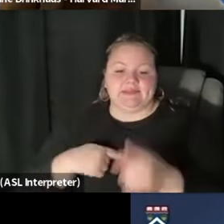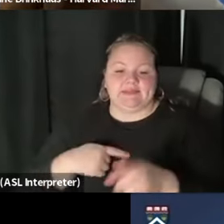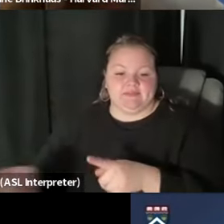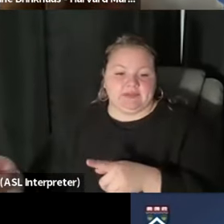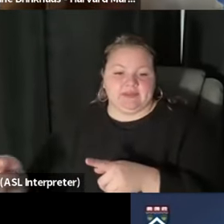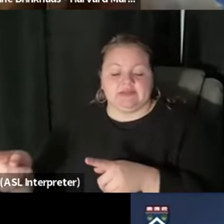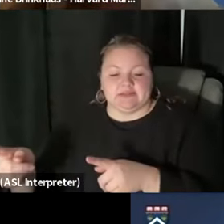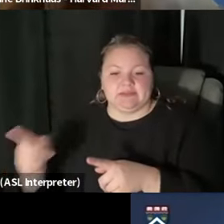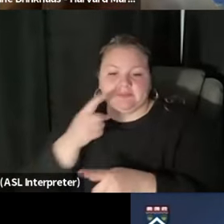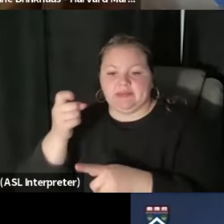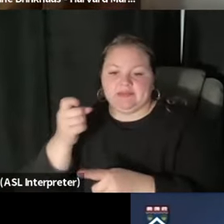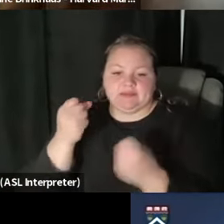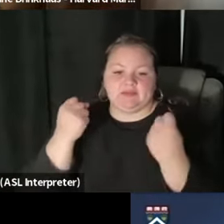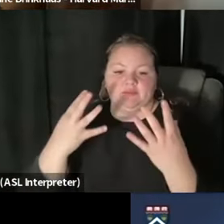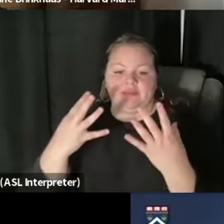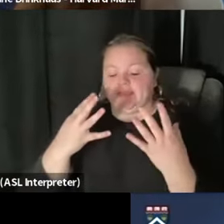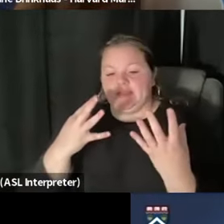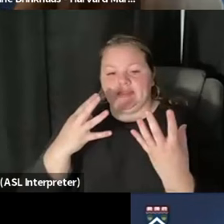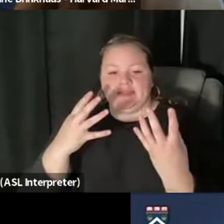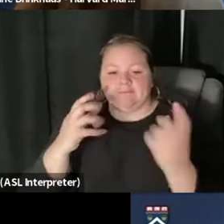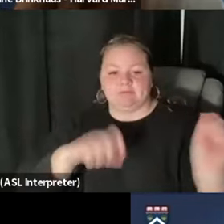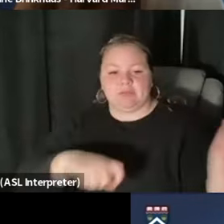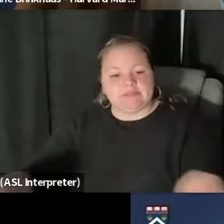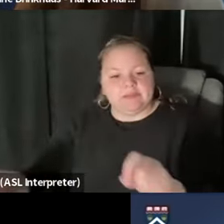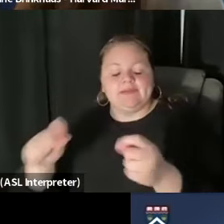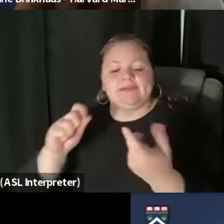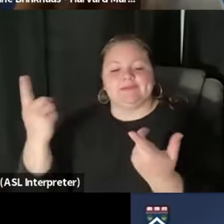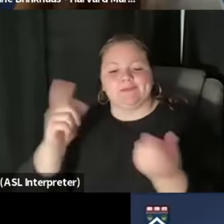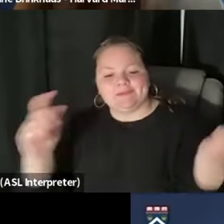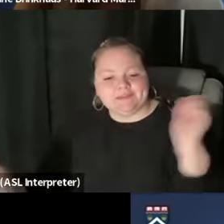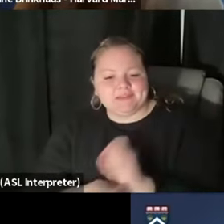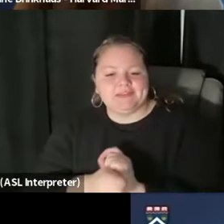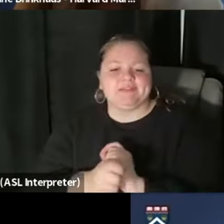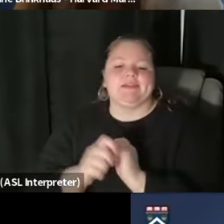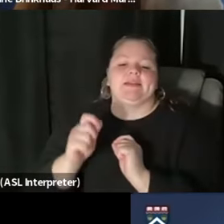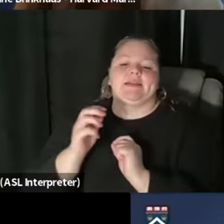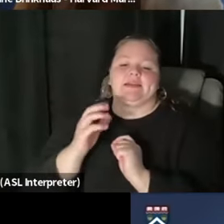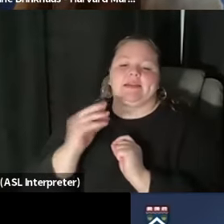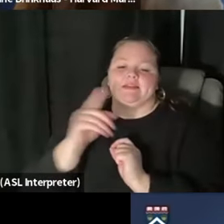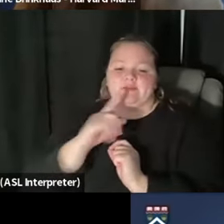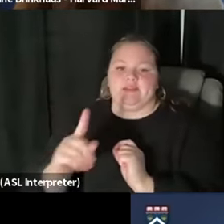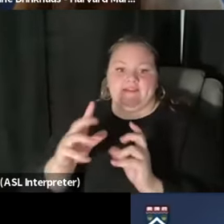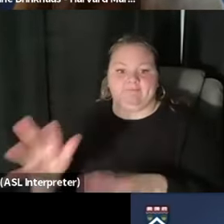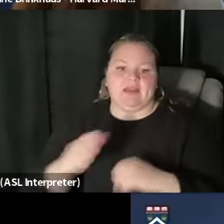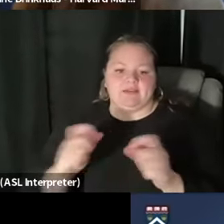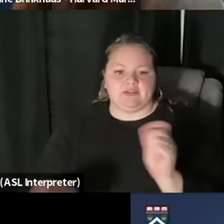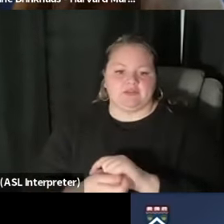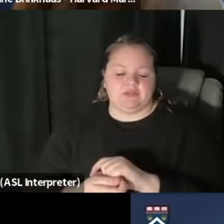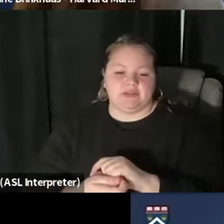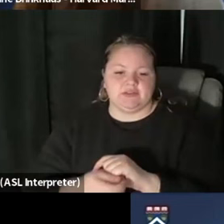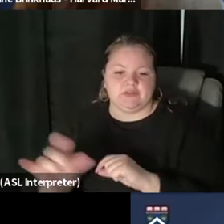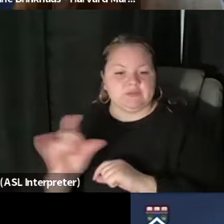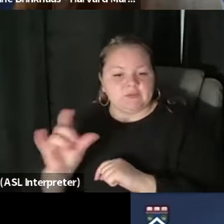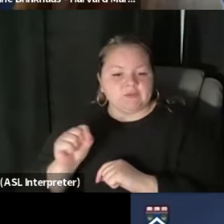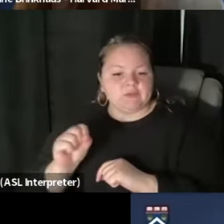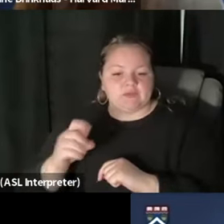of the dynamic and ever evolving, right? And that technologies change and is so fast. But you think about like a